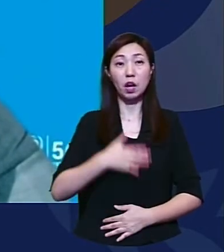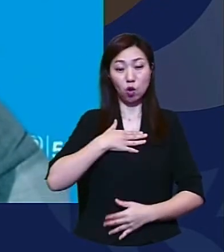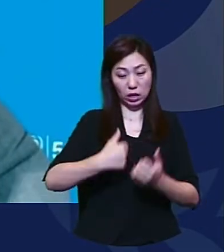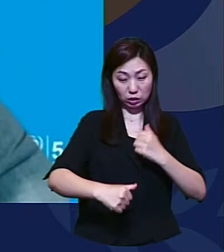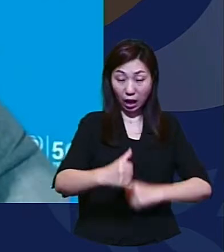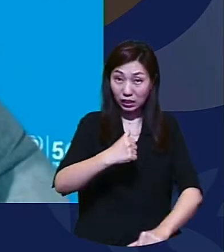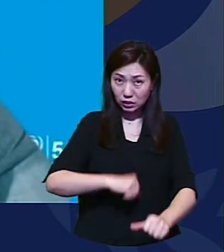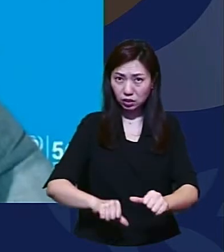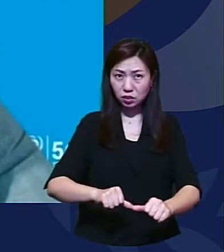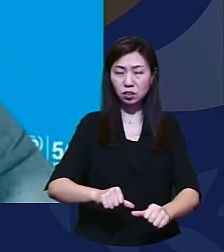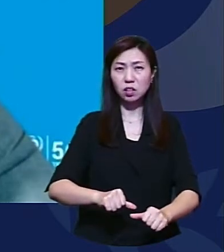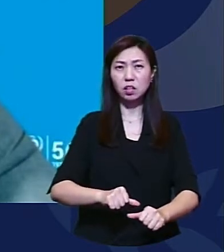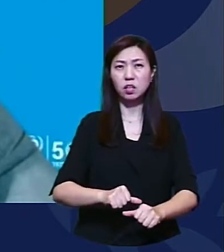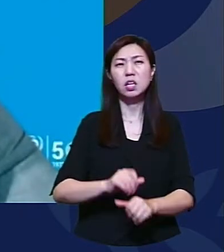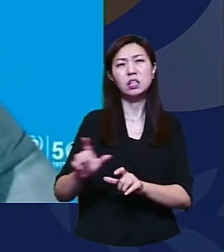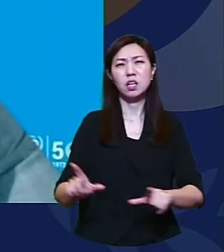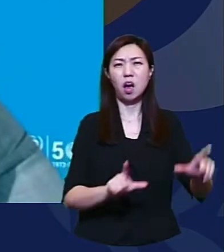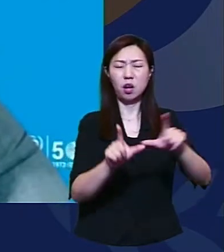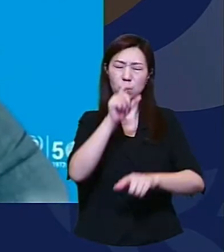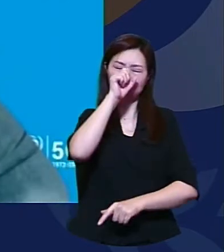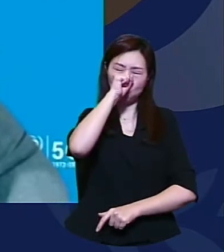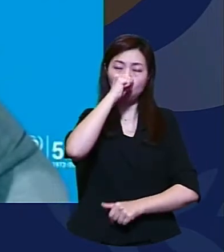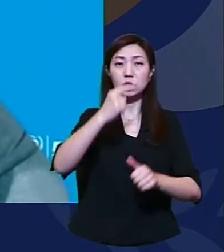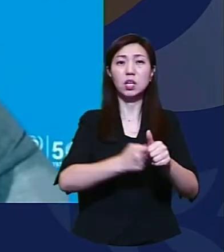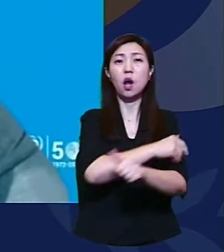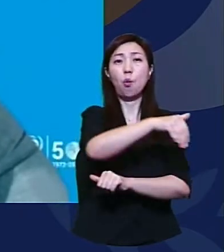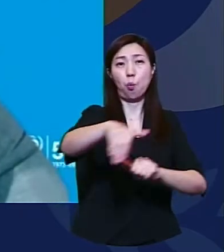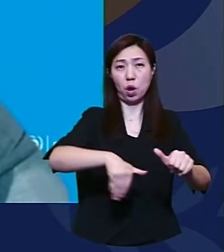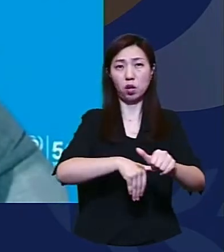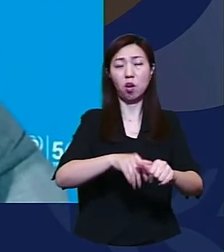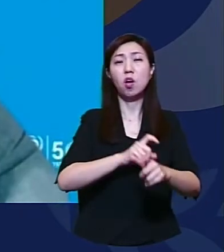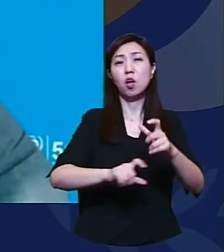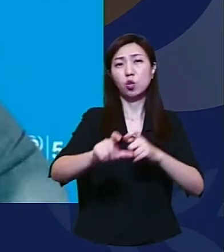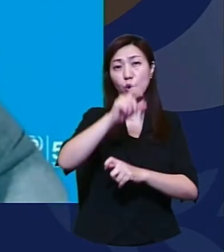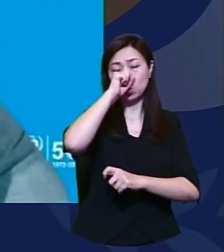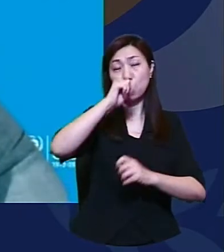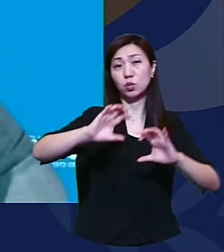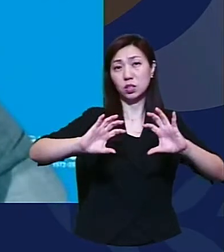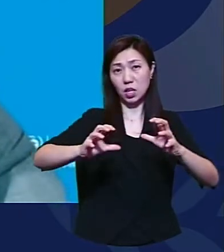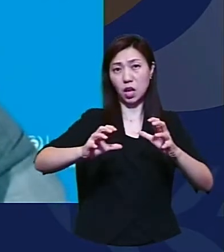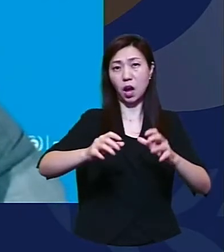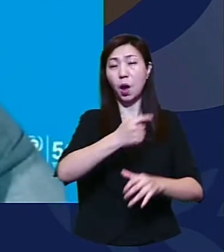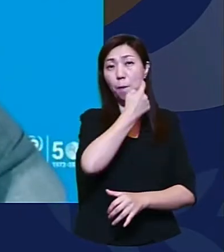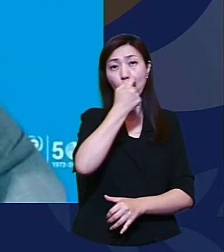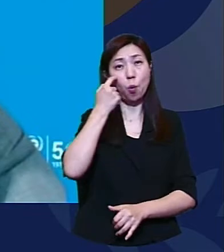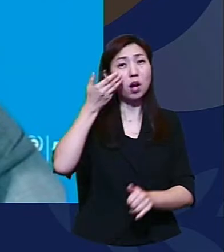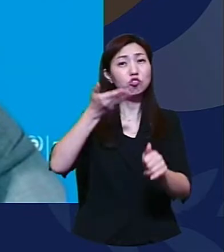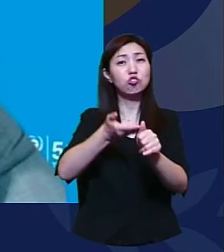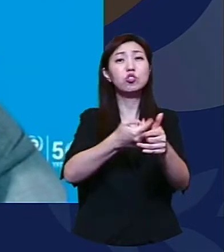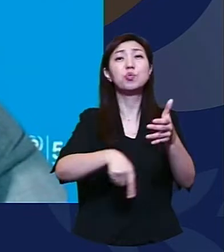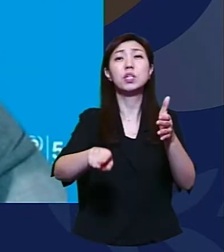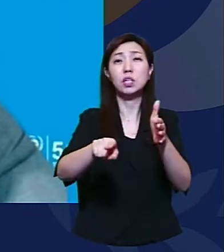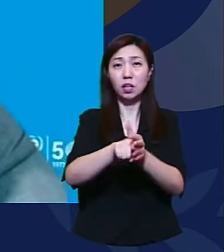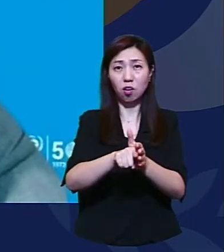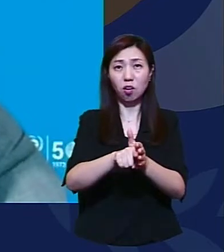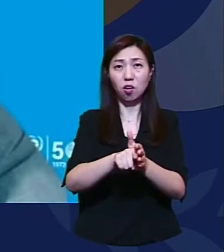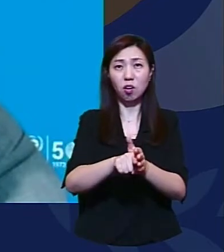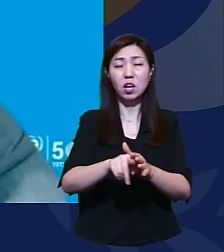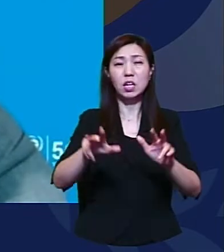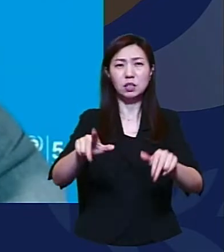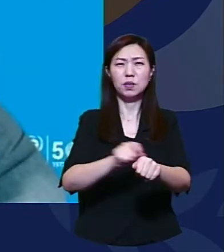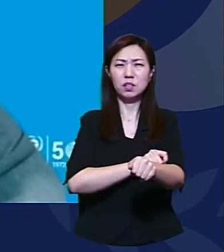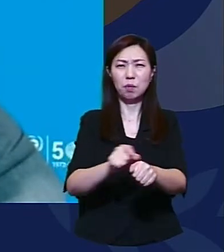to ensure that the world we return to our children is fit for them to live in. Thank you very